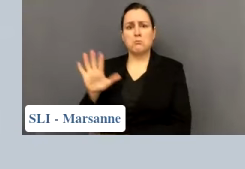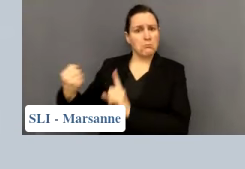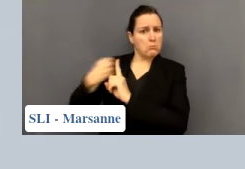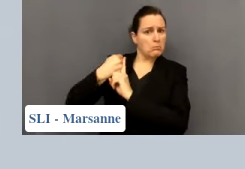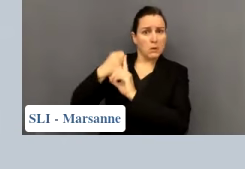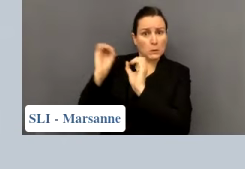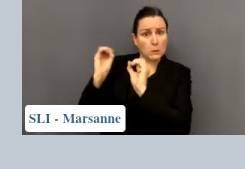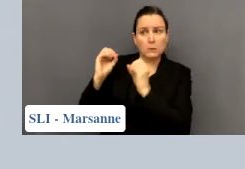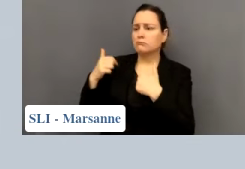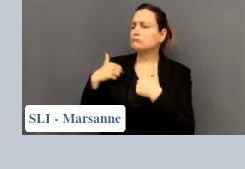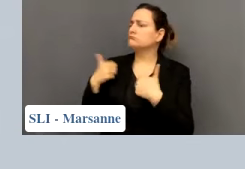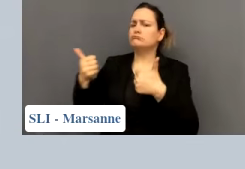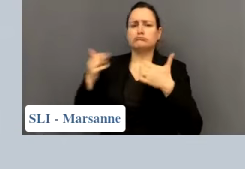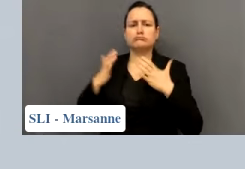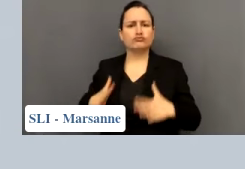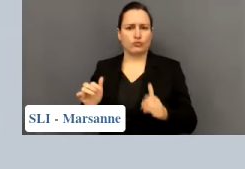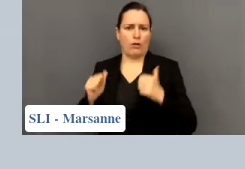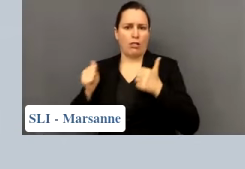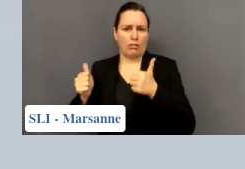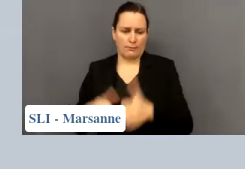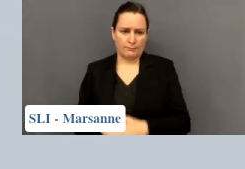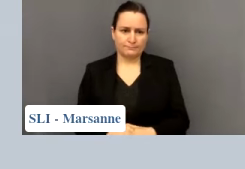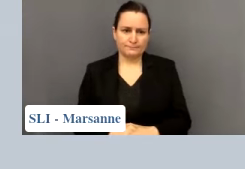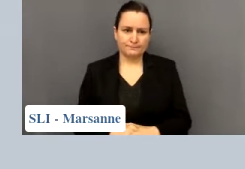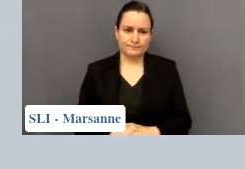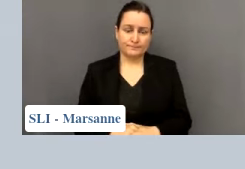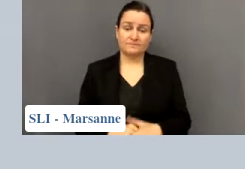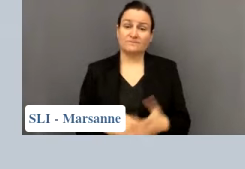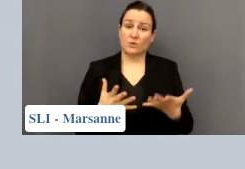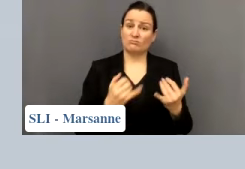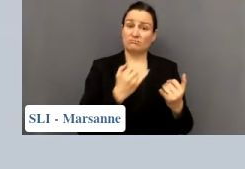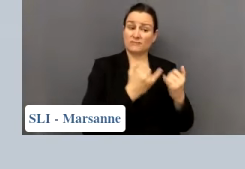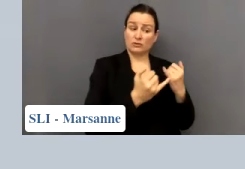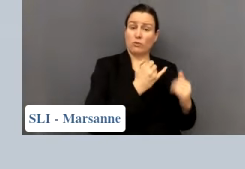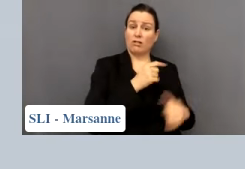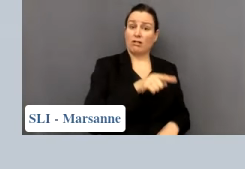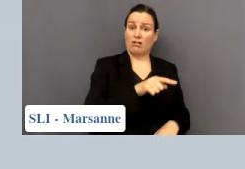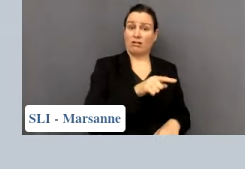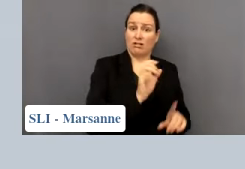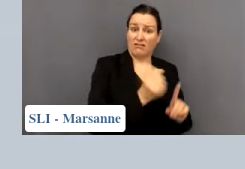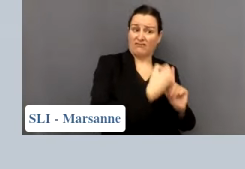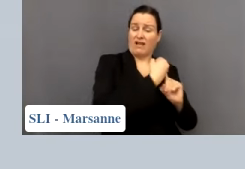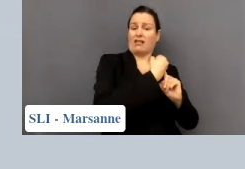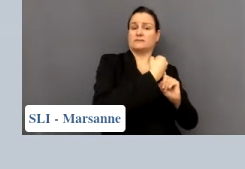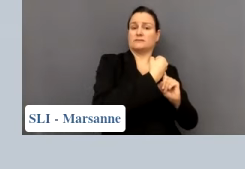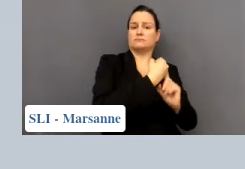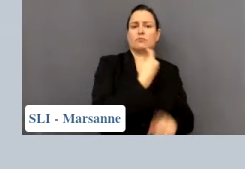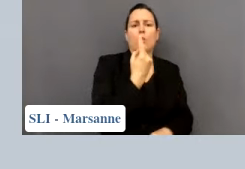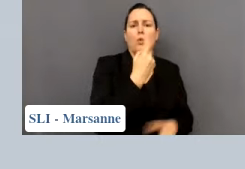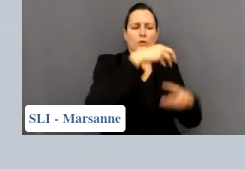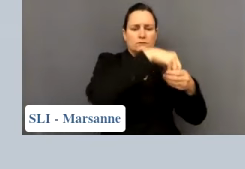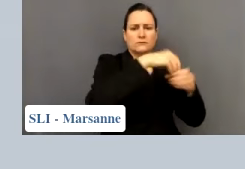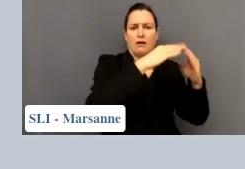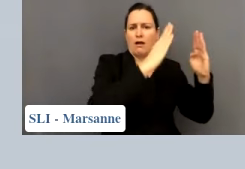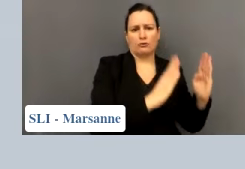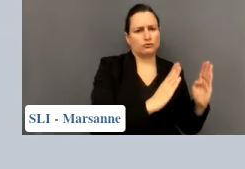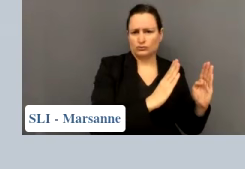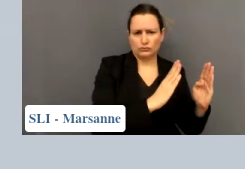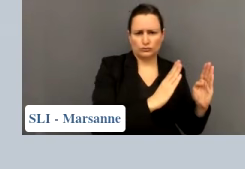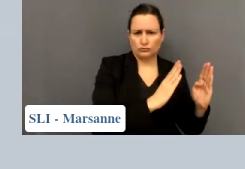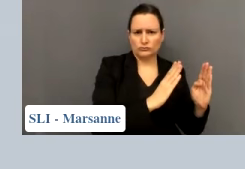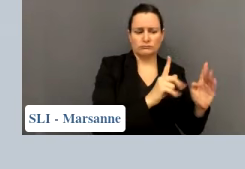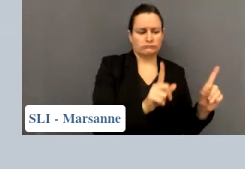focused on sexual violence, we know that sexual violence itself is not discrete from domestic and family violence and often happens as